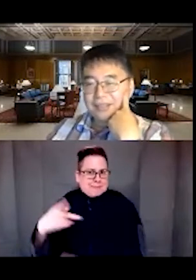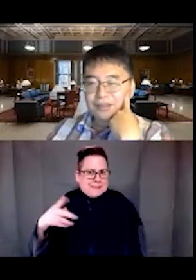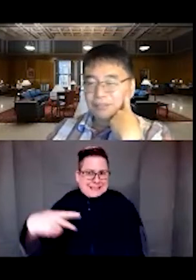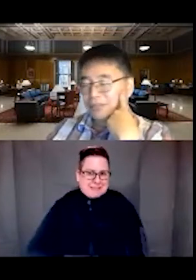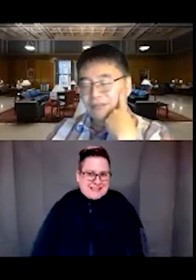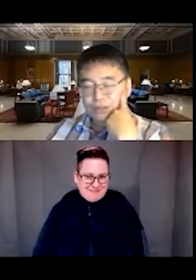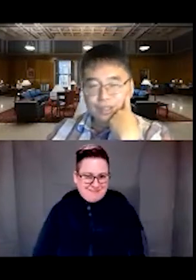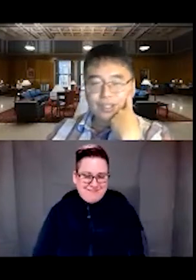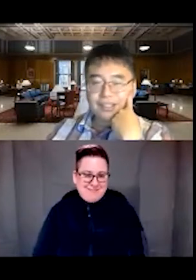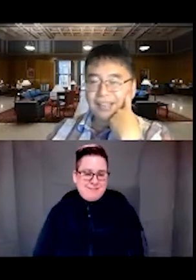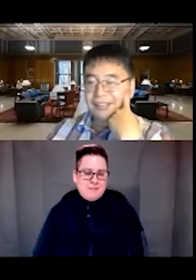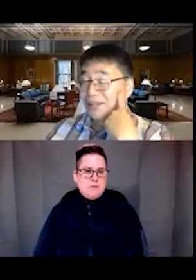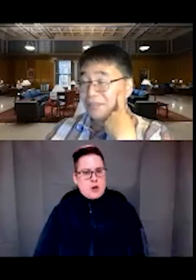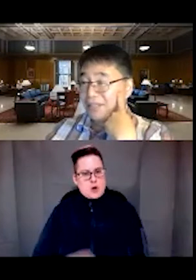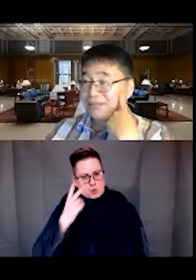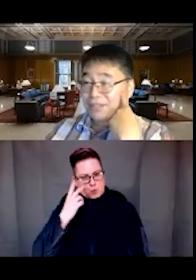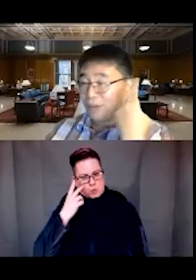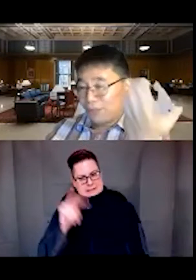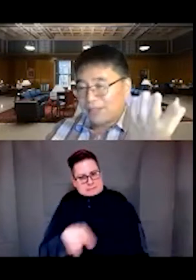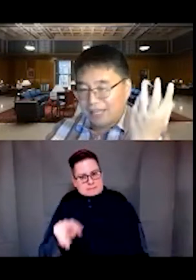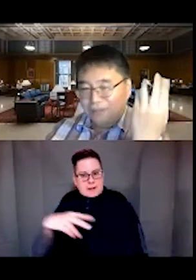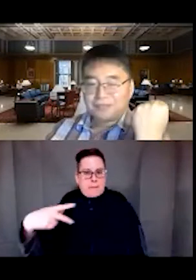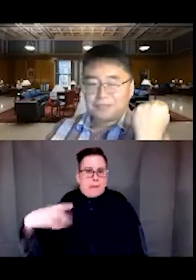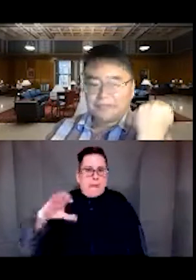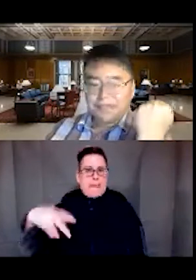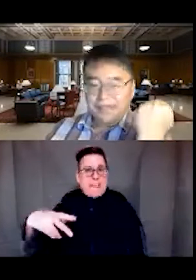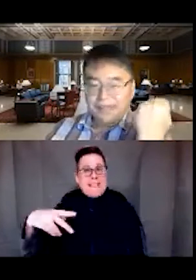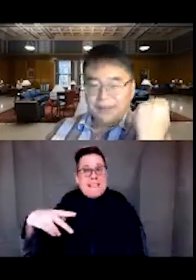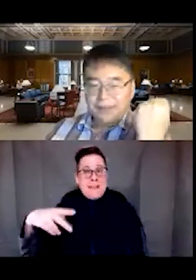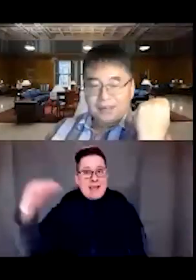that, visually looking at PCP visit rate went down.